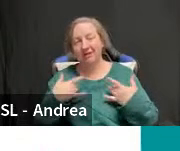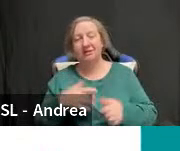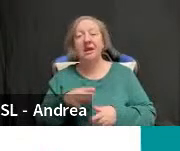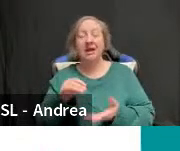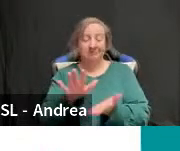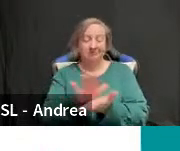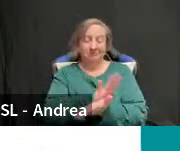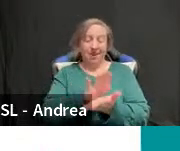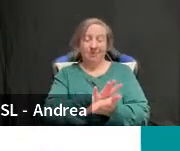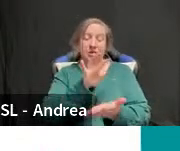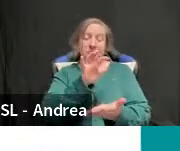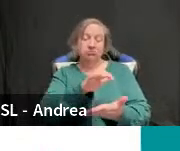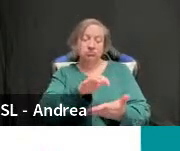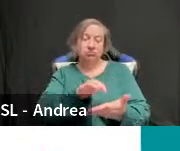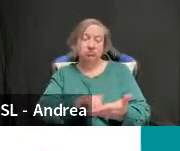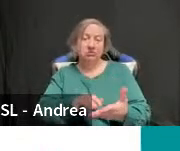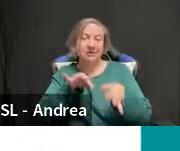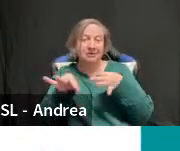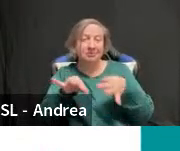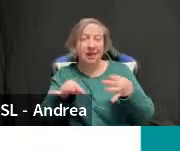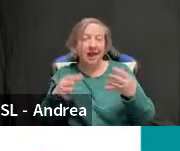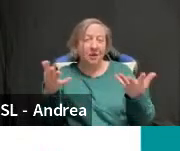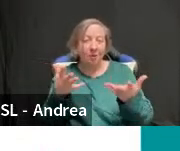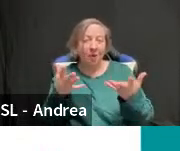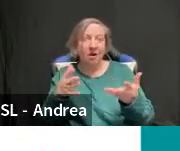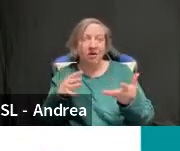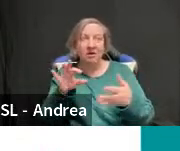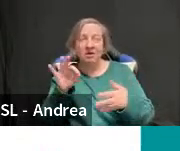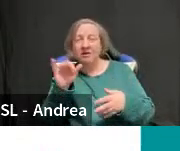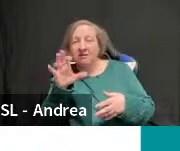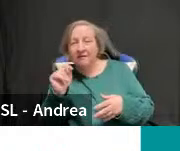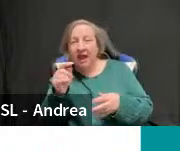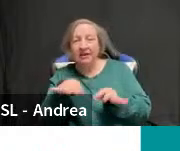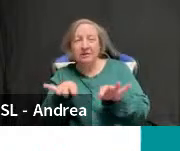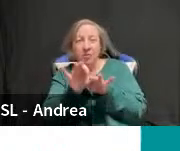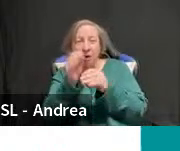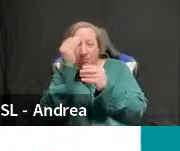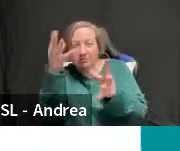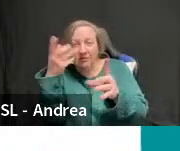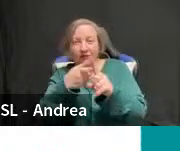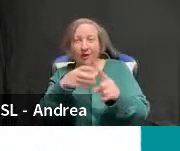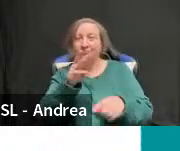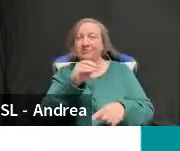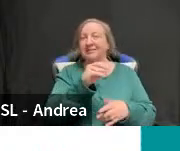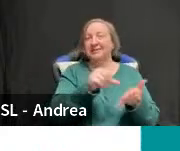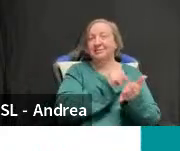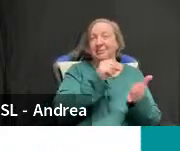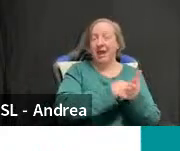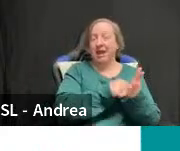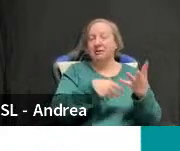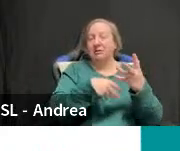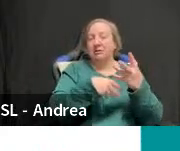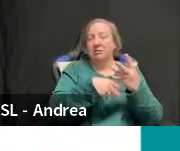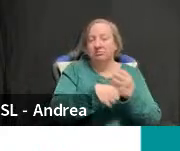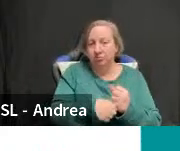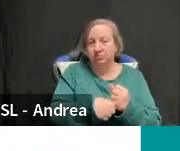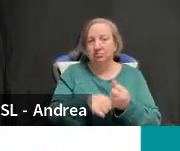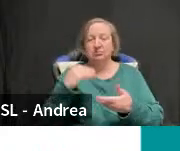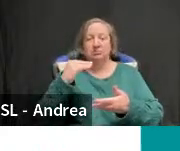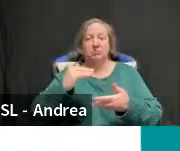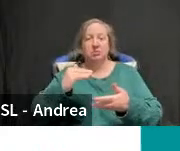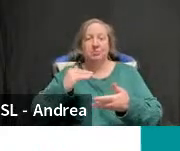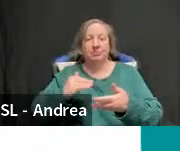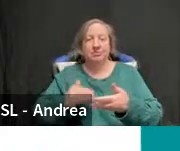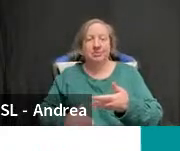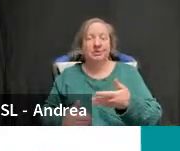is really trying to take that 60-page summary and distill it even further into a